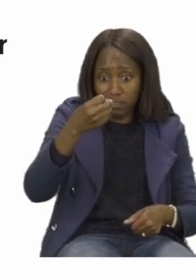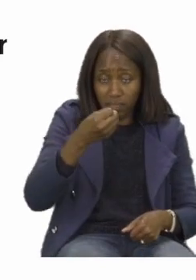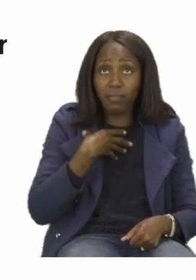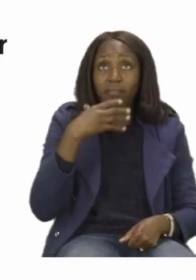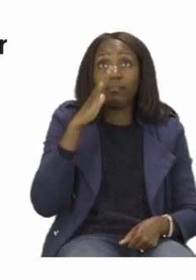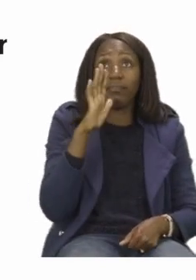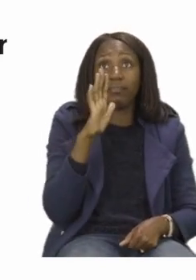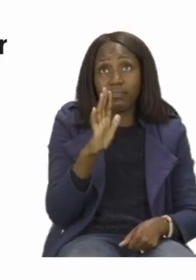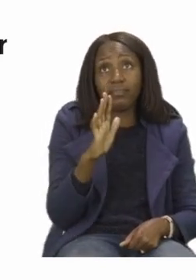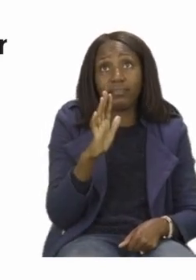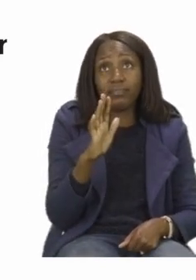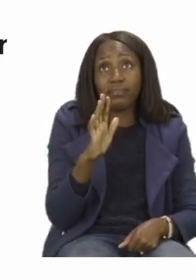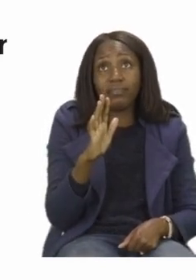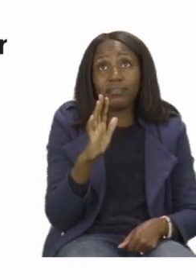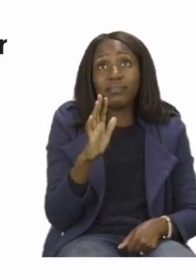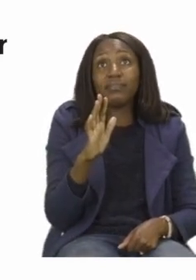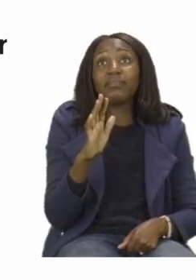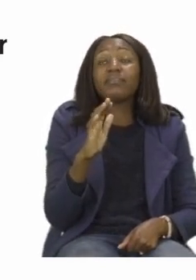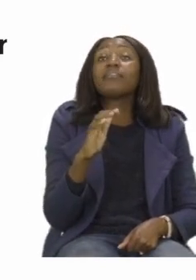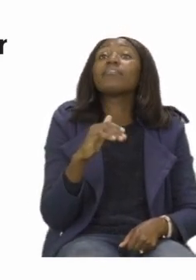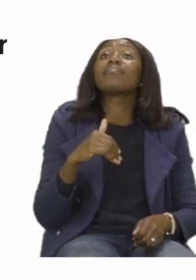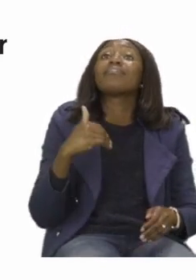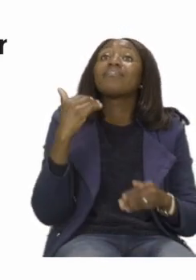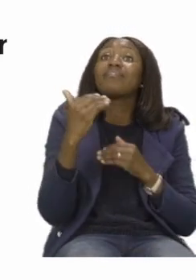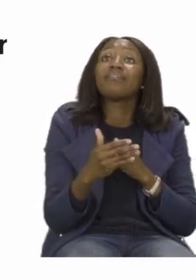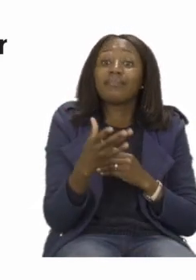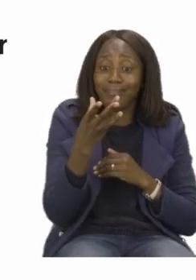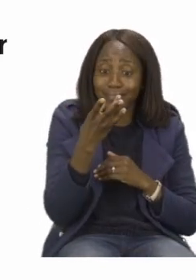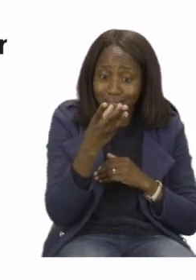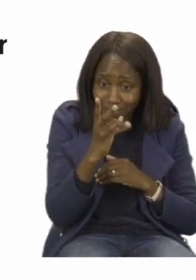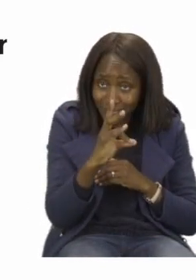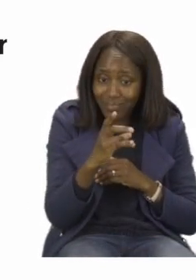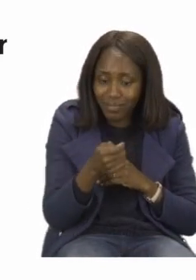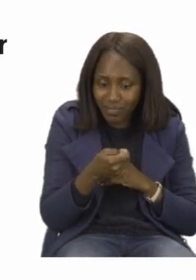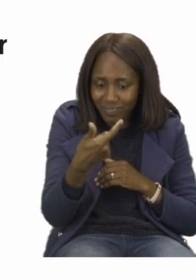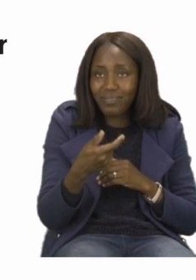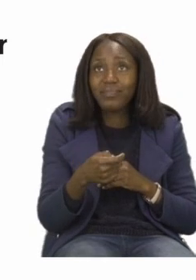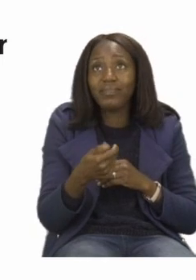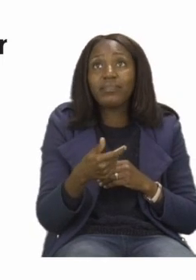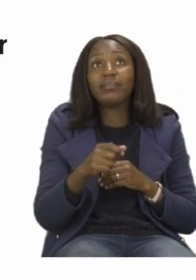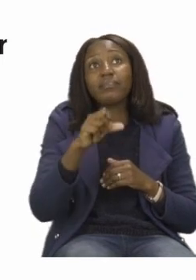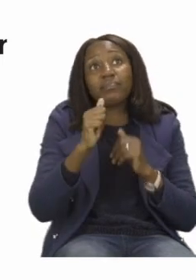and then 7 marbles to my brother.